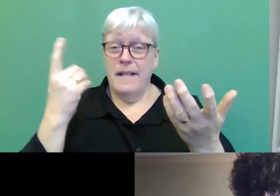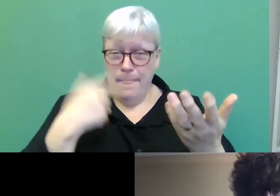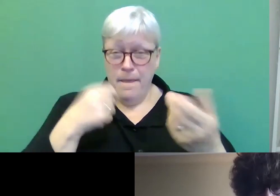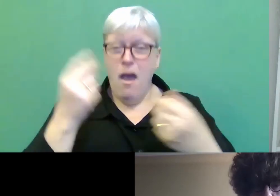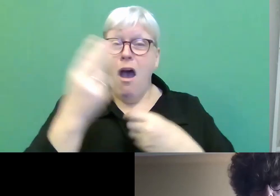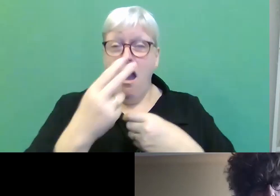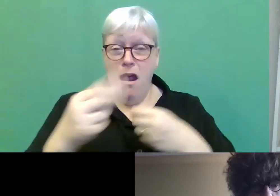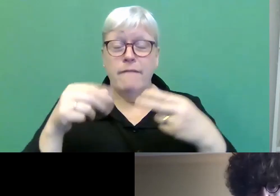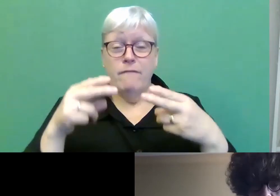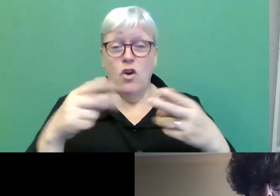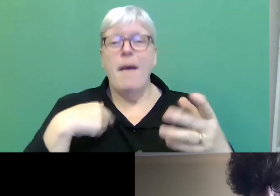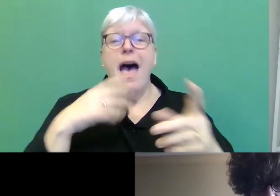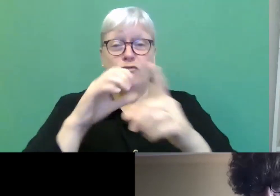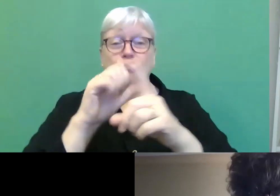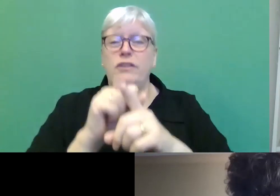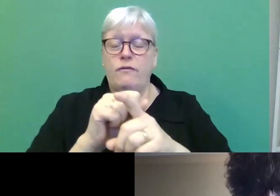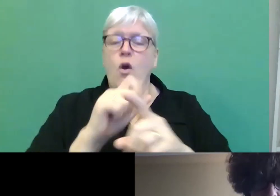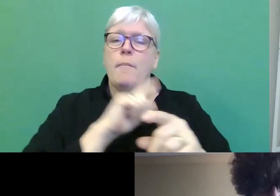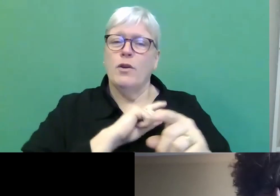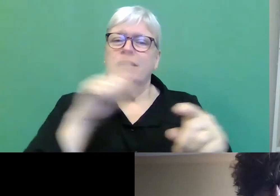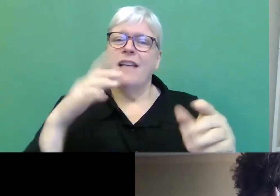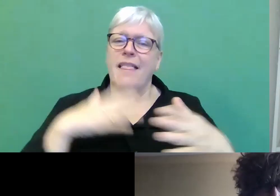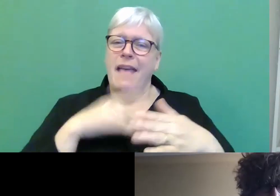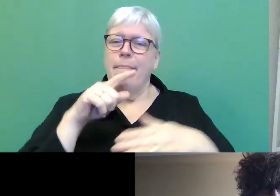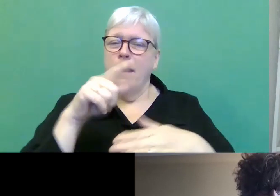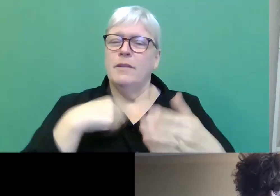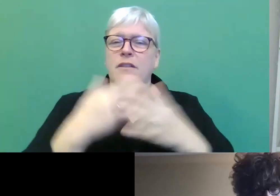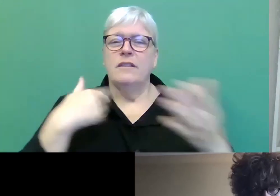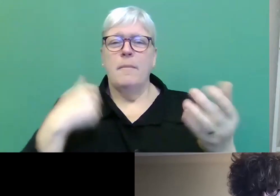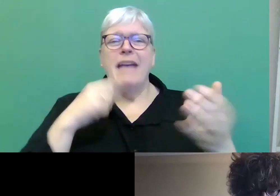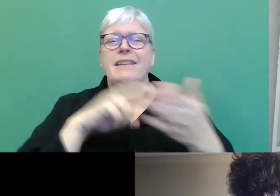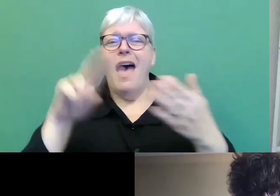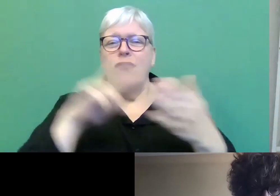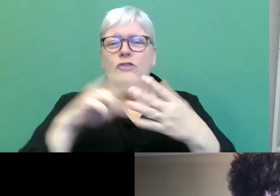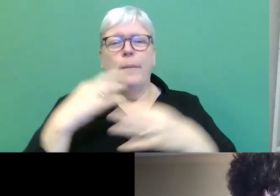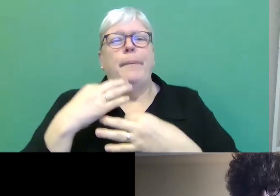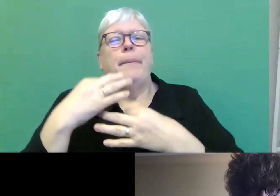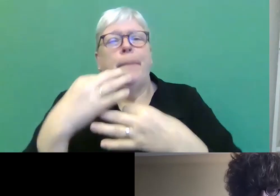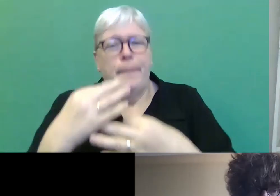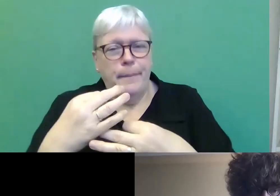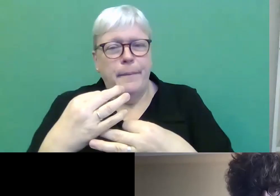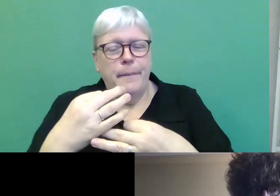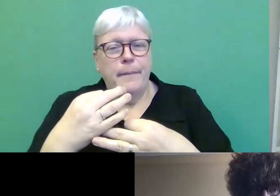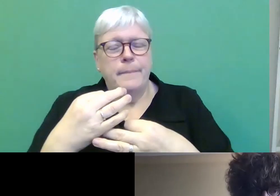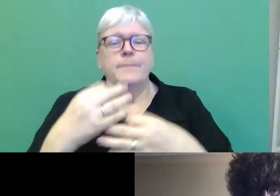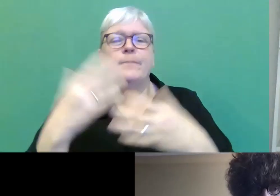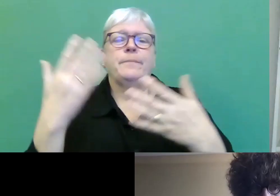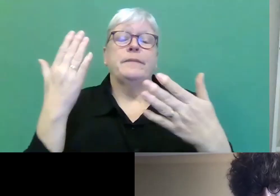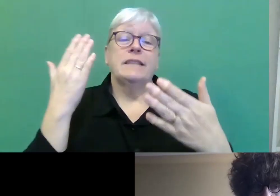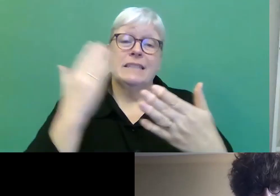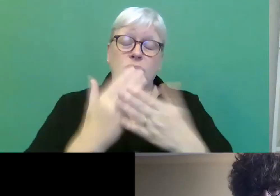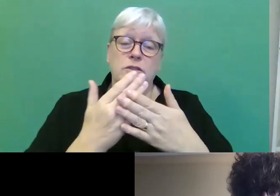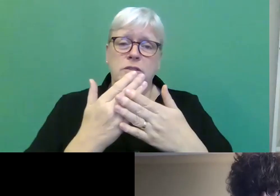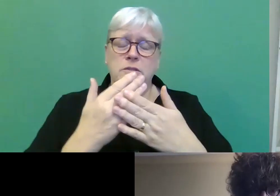I reached for, just by instinct, by compulsion. So it was quite befuddling when this